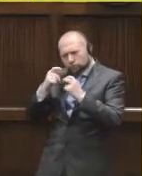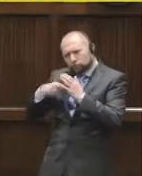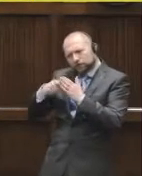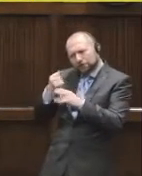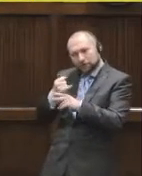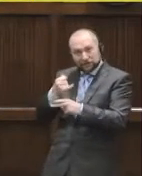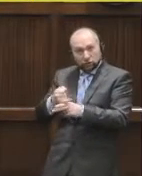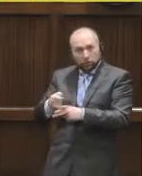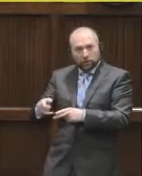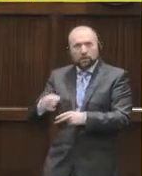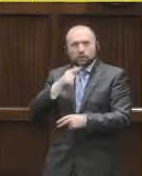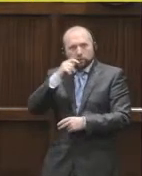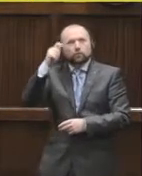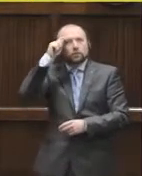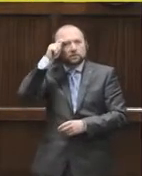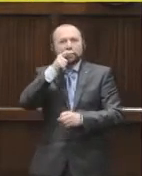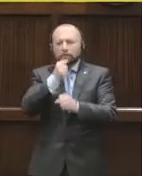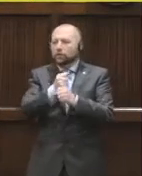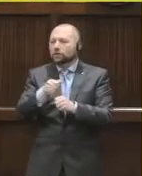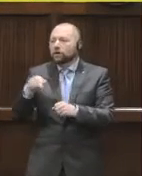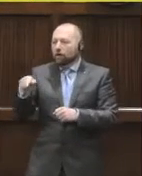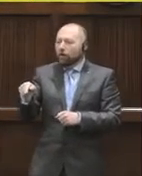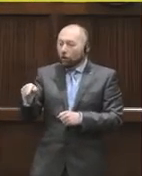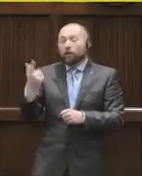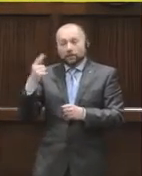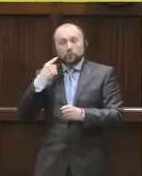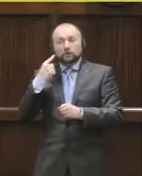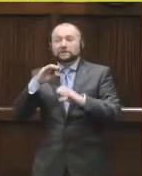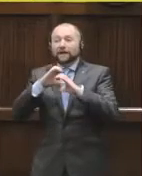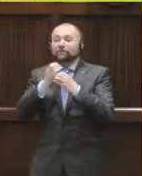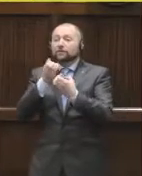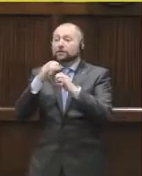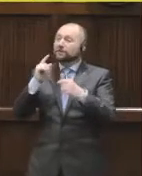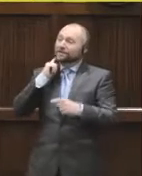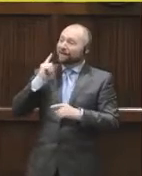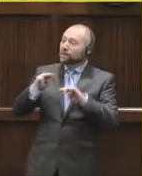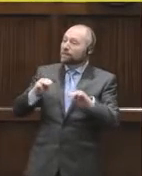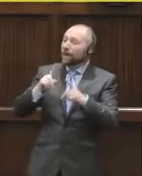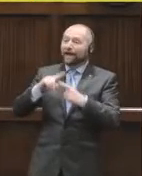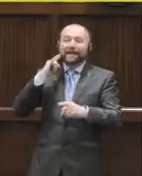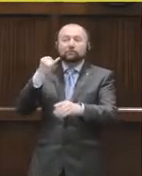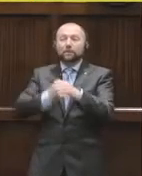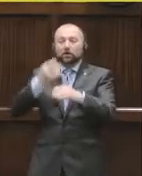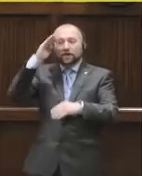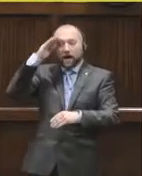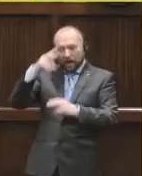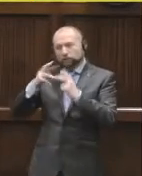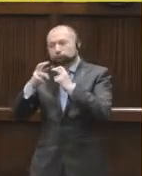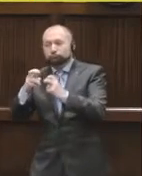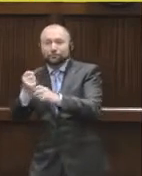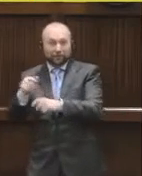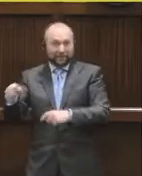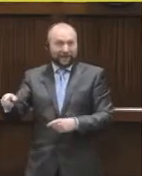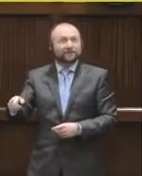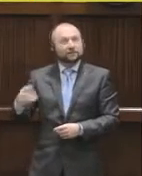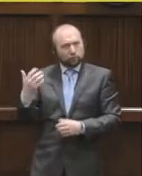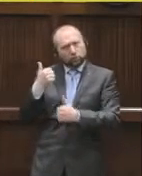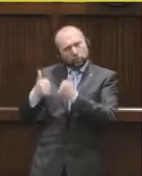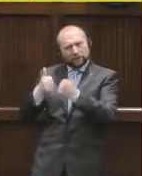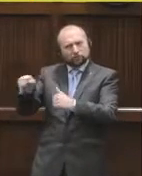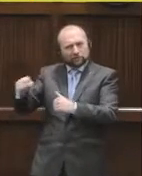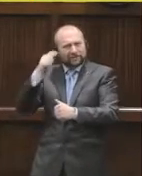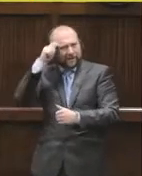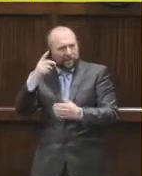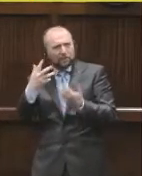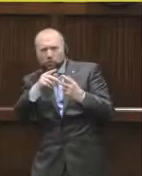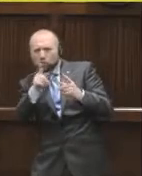services for the deaf and hearing impaired in Ireland. It is through projects like this and the awareness created by the Deaf Community